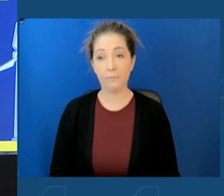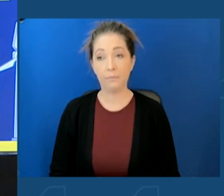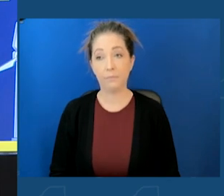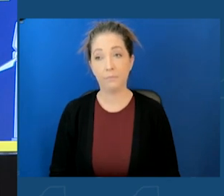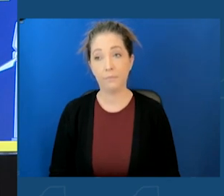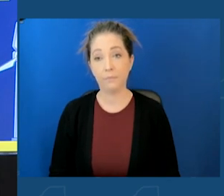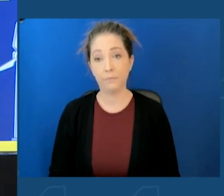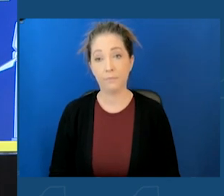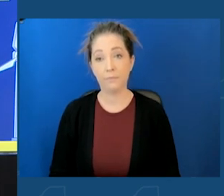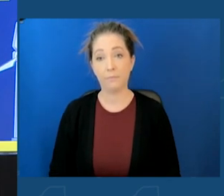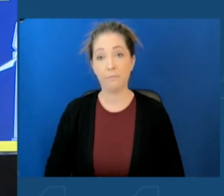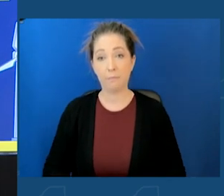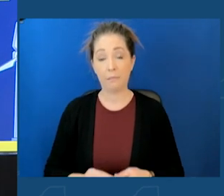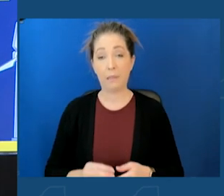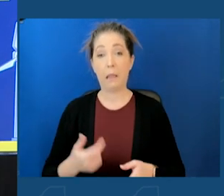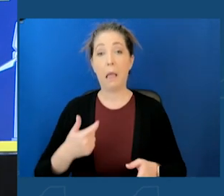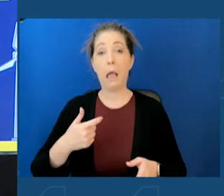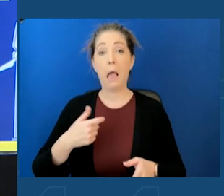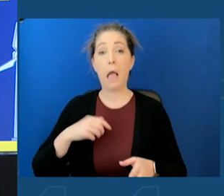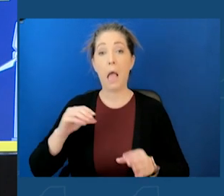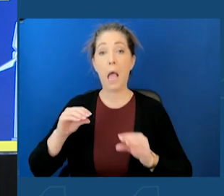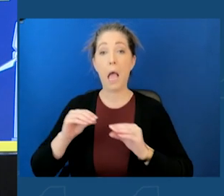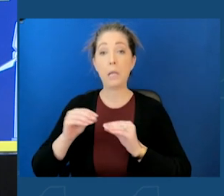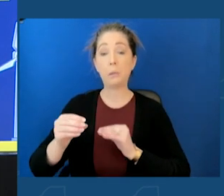Forgive me, I have to move my healthcare form back.